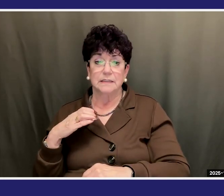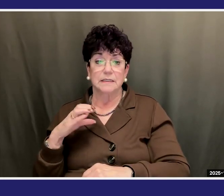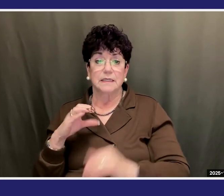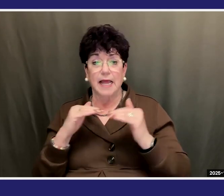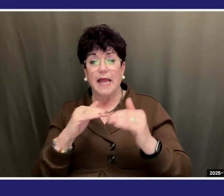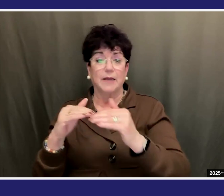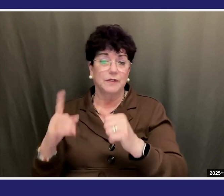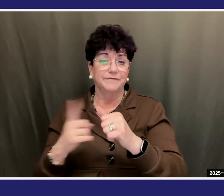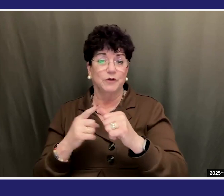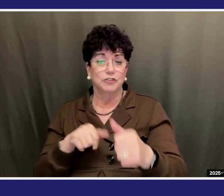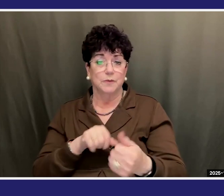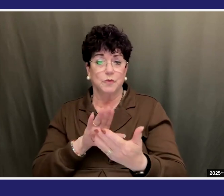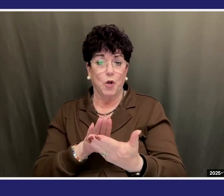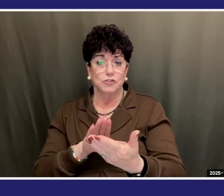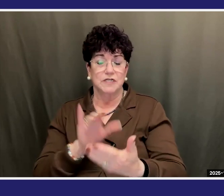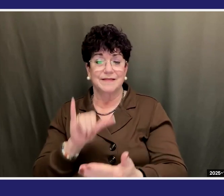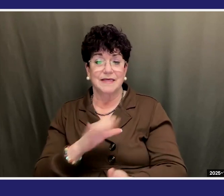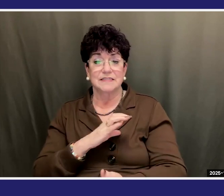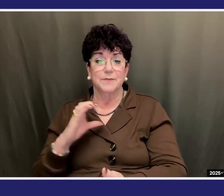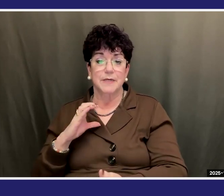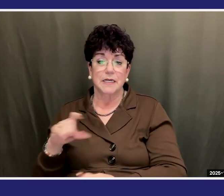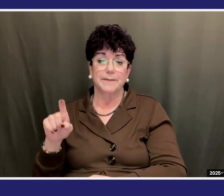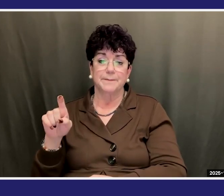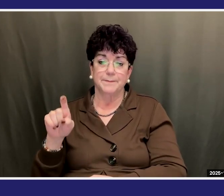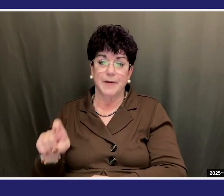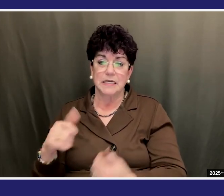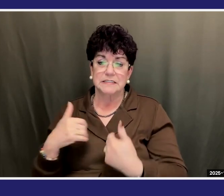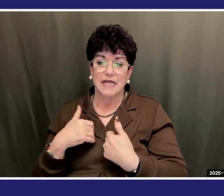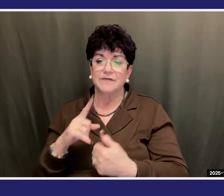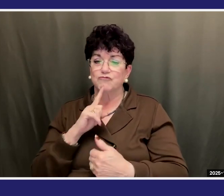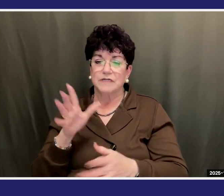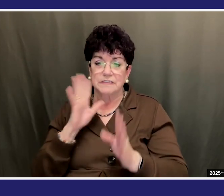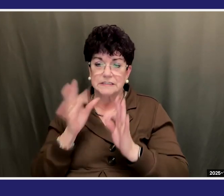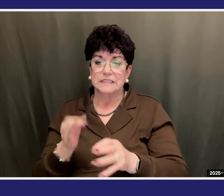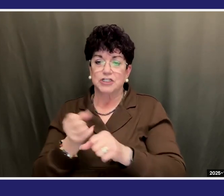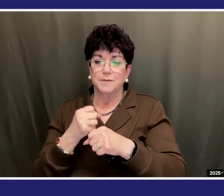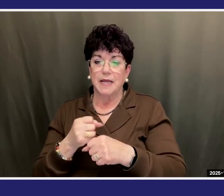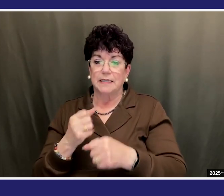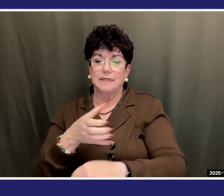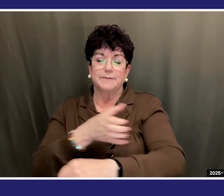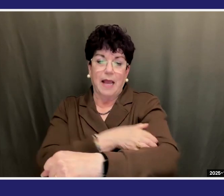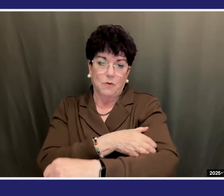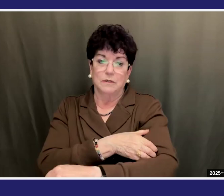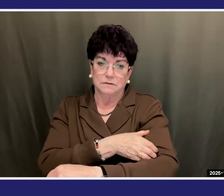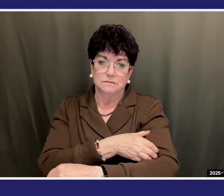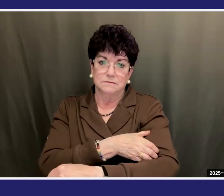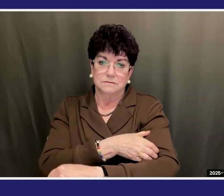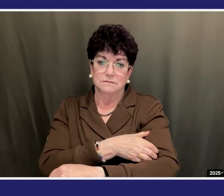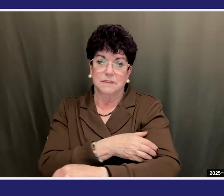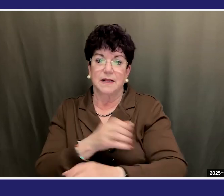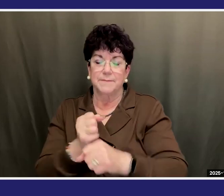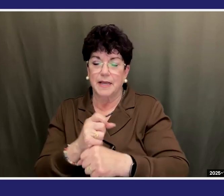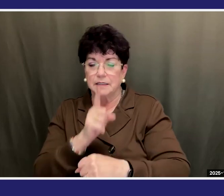equity first approach, this committee must have real decision-making power, ensuring that